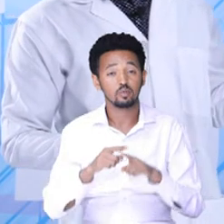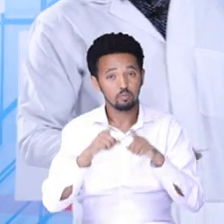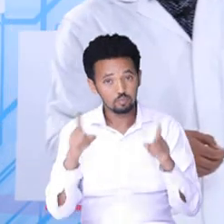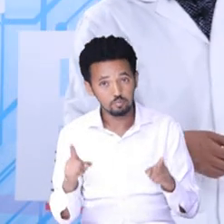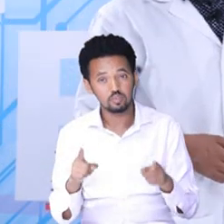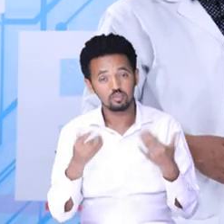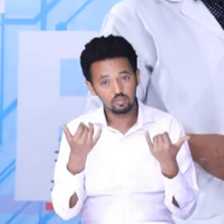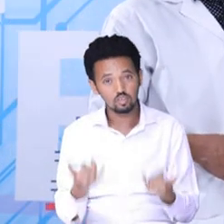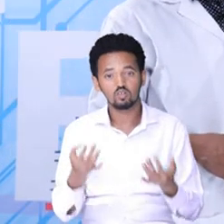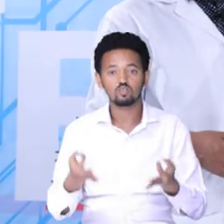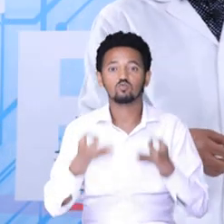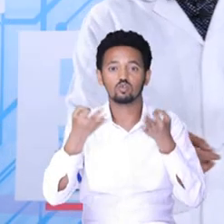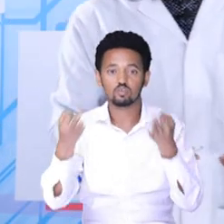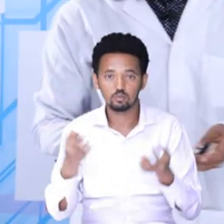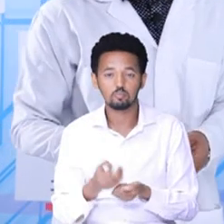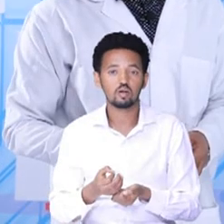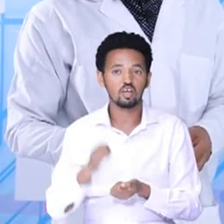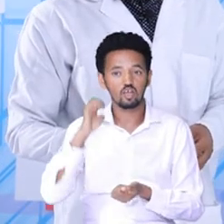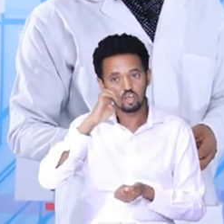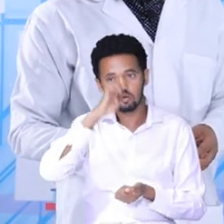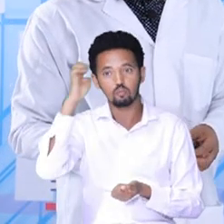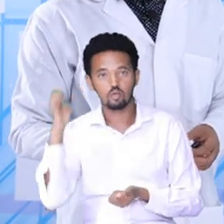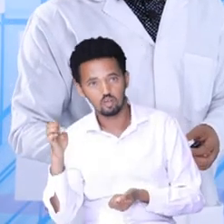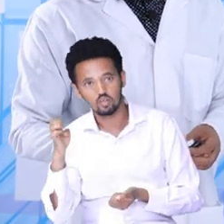But it's not influenced by European